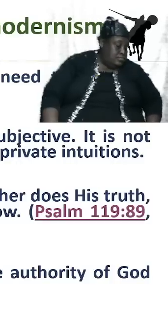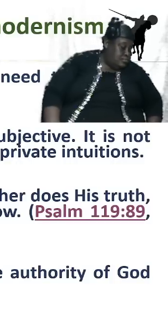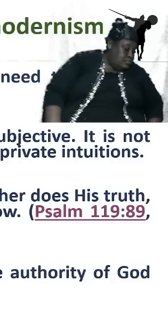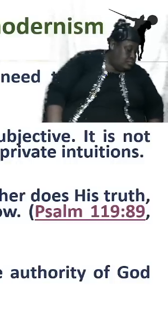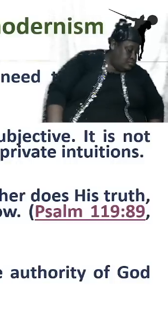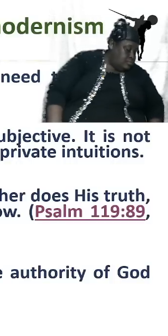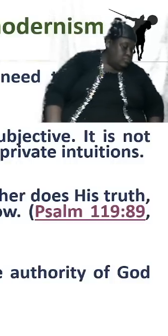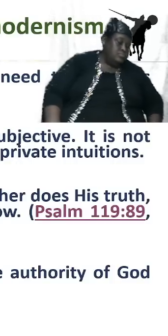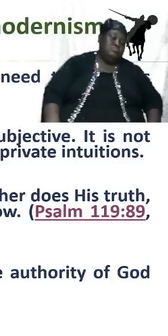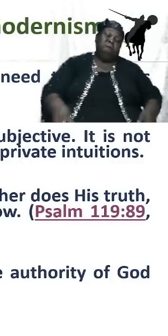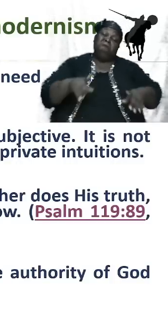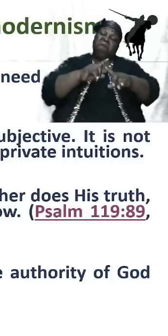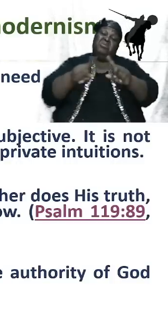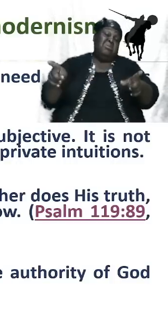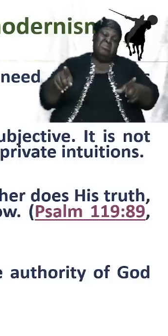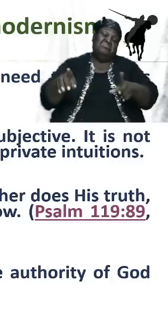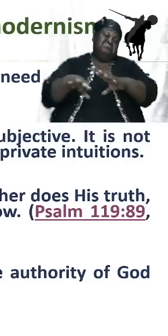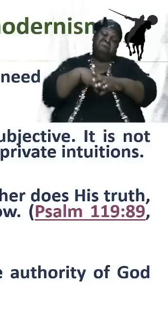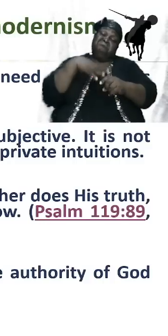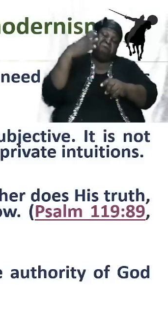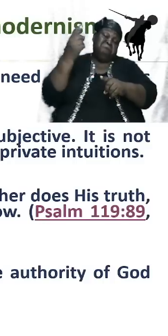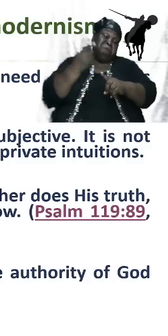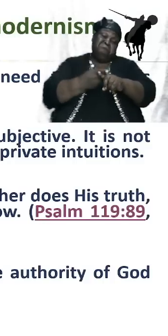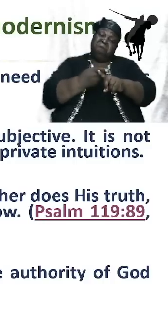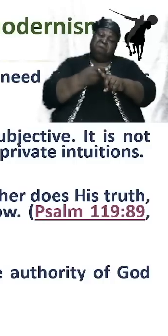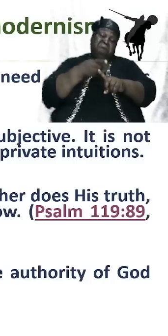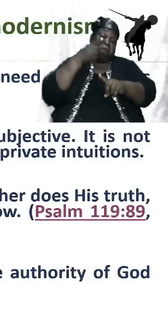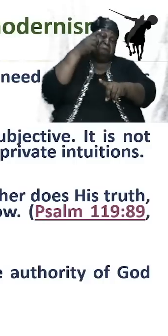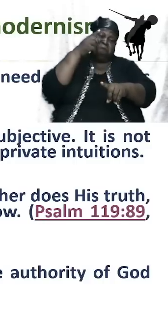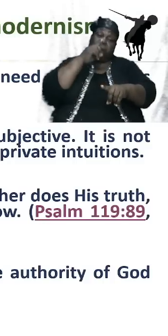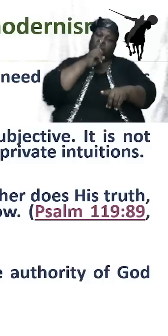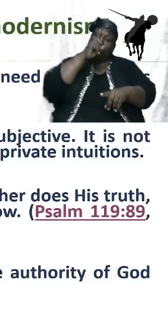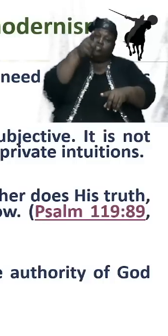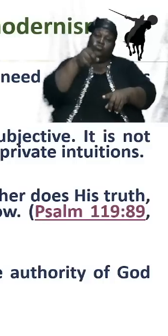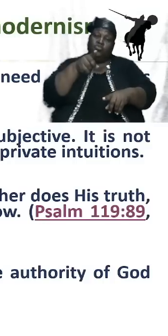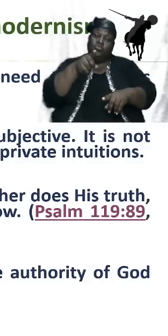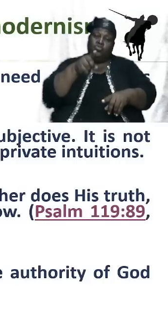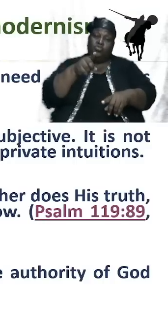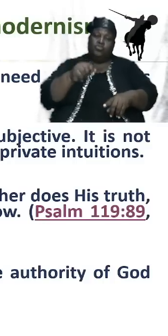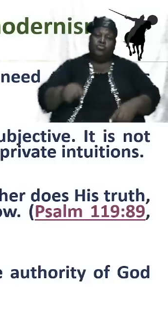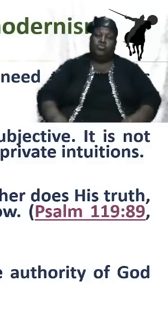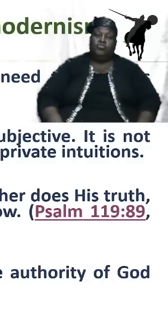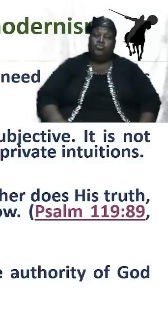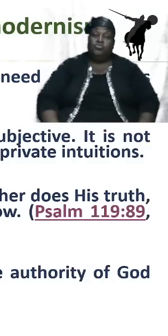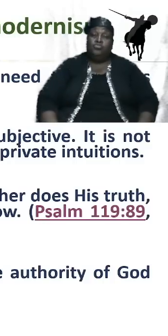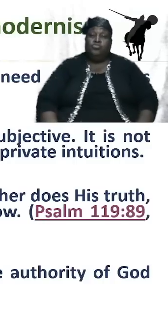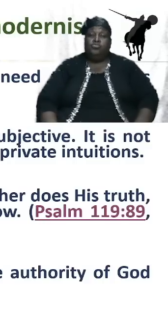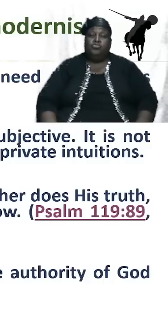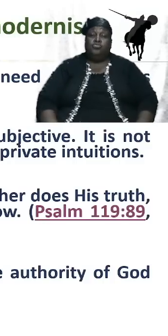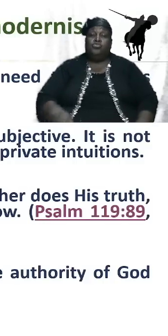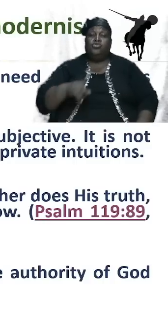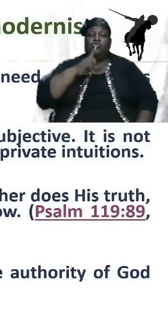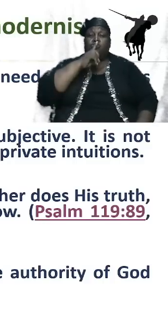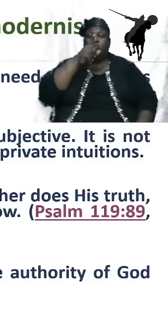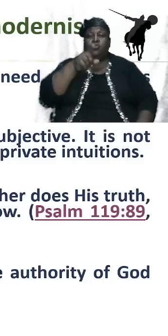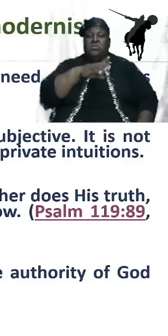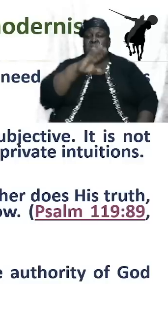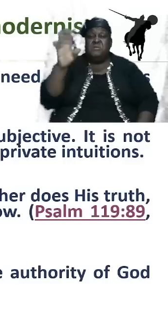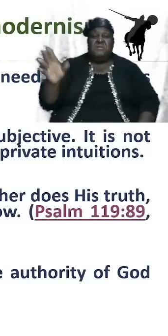You can't outdate truth. Truth is never absolute or obsolete. Truth is never